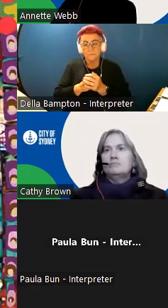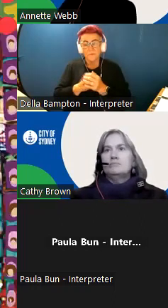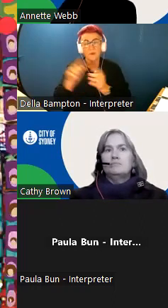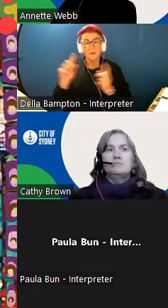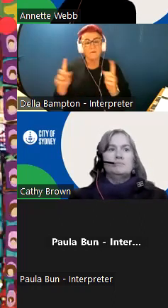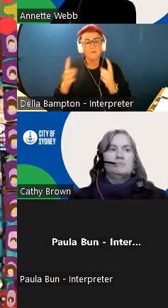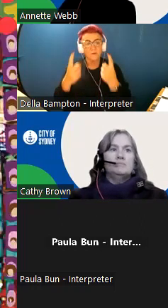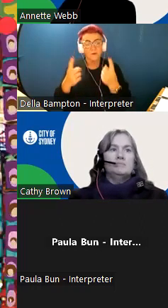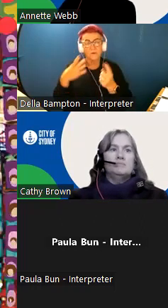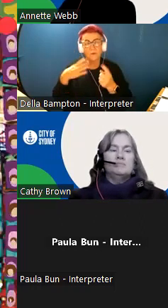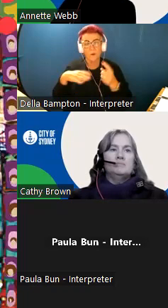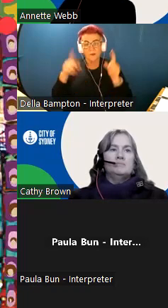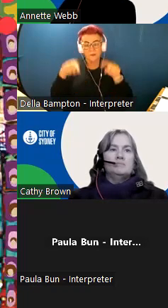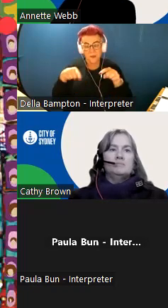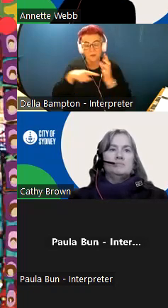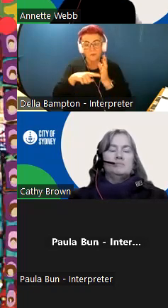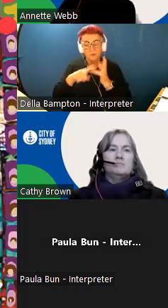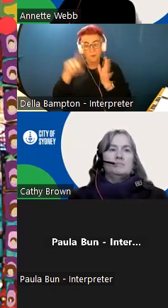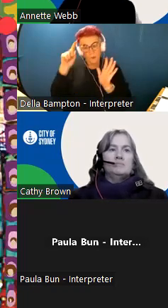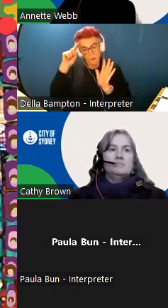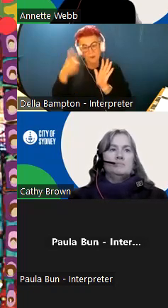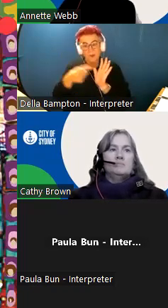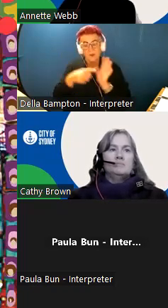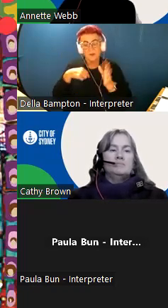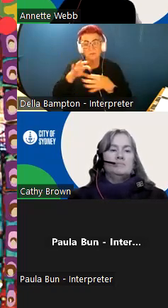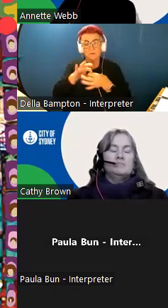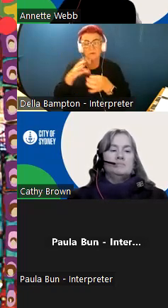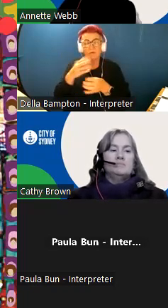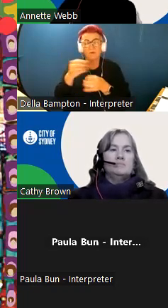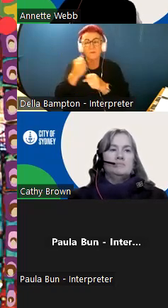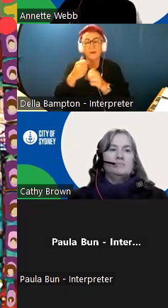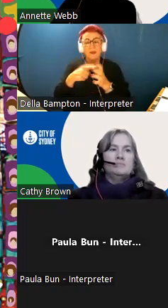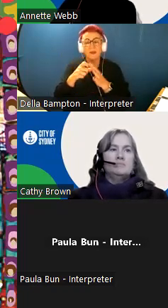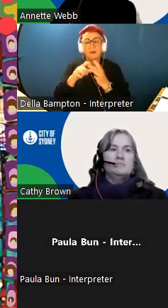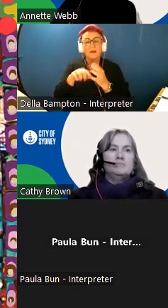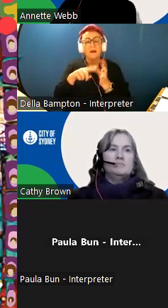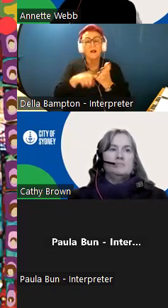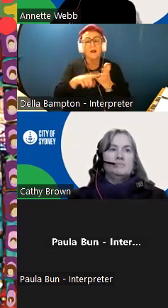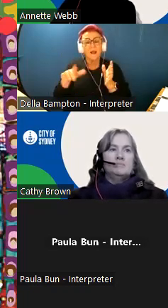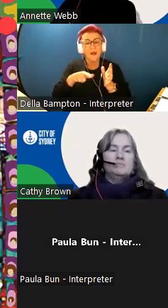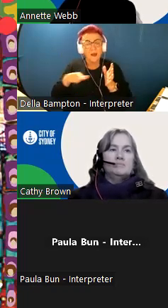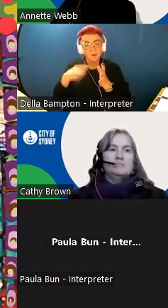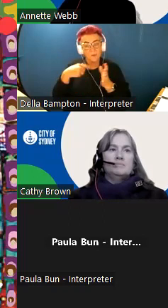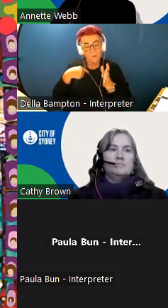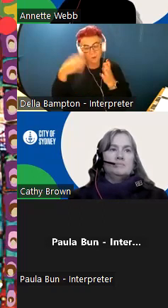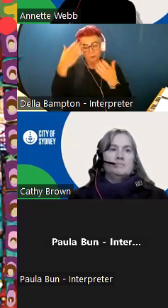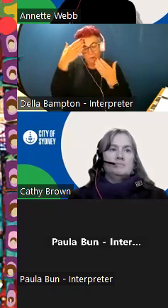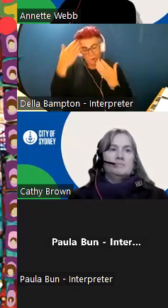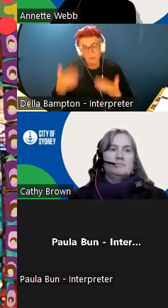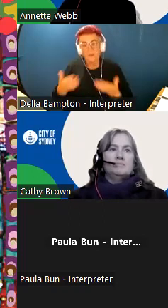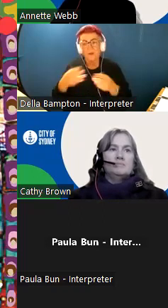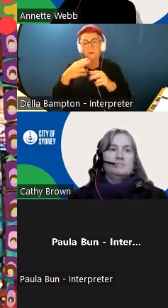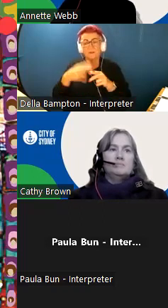Firstly, I'd like to begin by acknowledging that I'm joining you today from Gadigal land, and I'd like to acknowledge the original custodians of our local